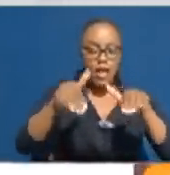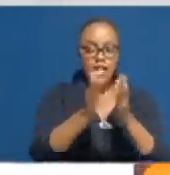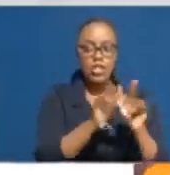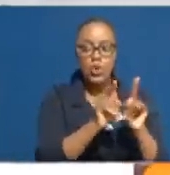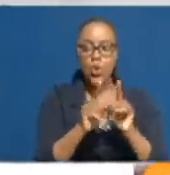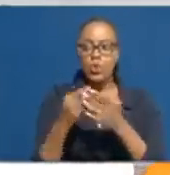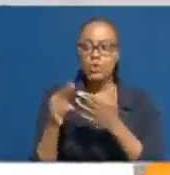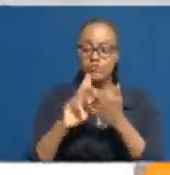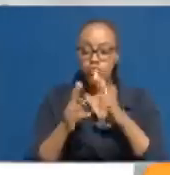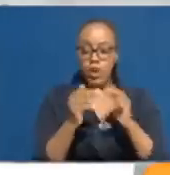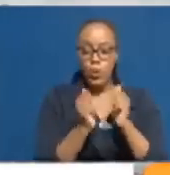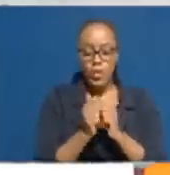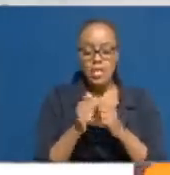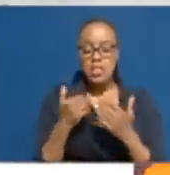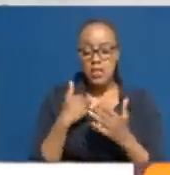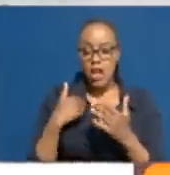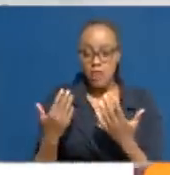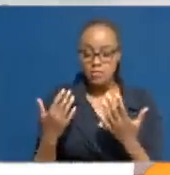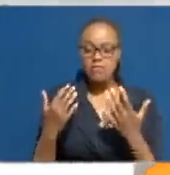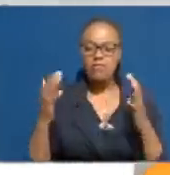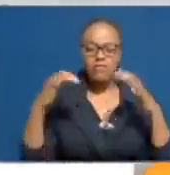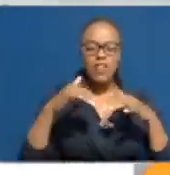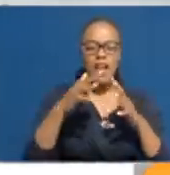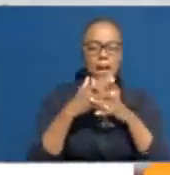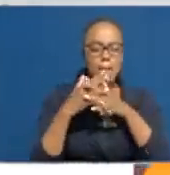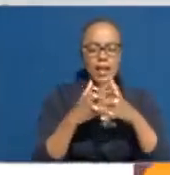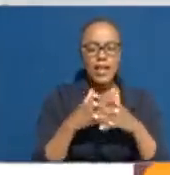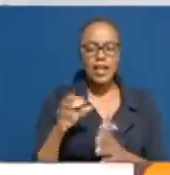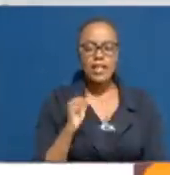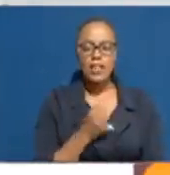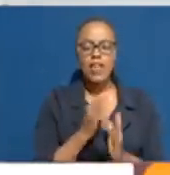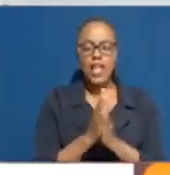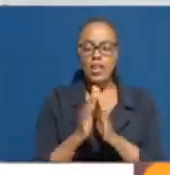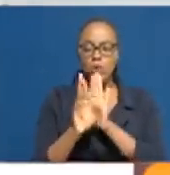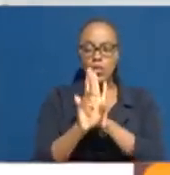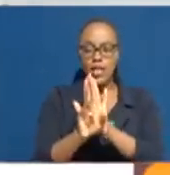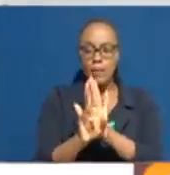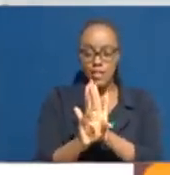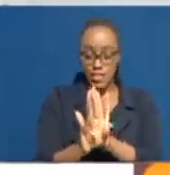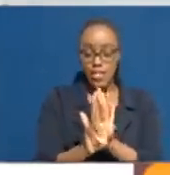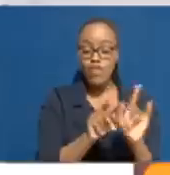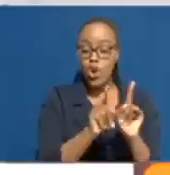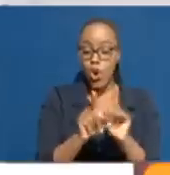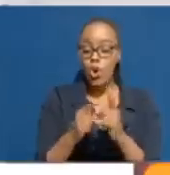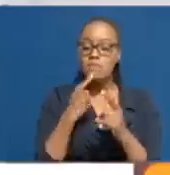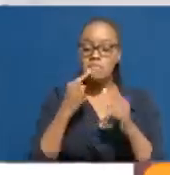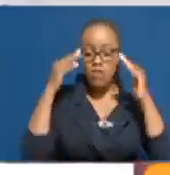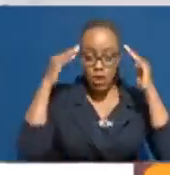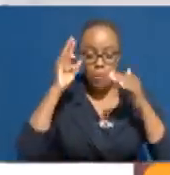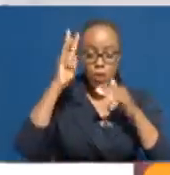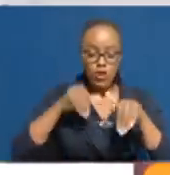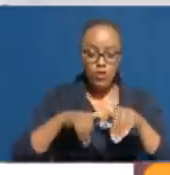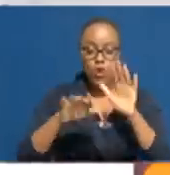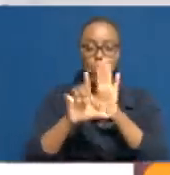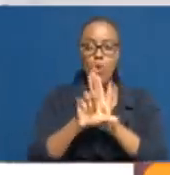bilateral relations with the congressional delegation of the U.S. Senate and House of Representatives, that they reiterated their commitment to pursuing